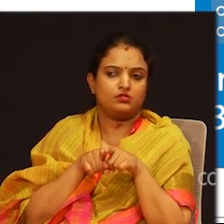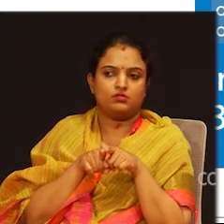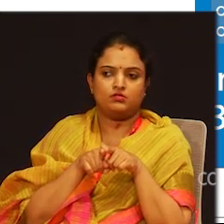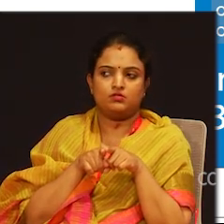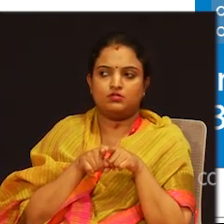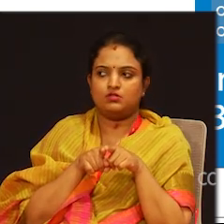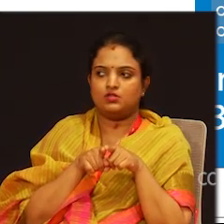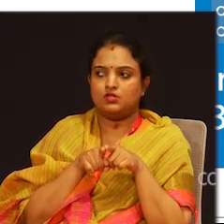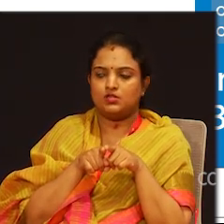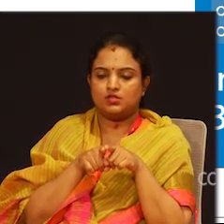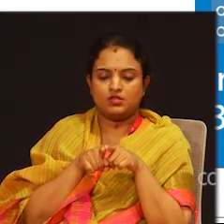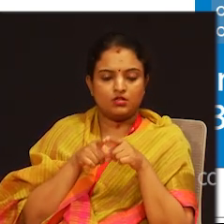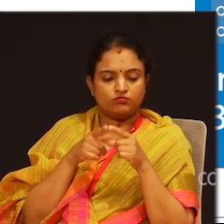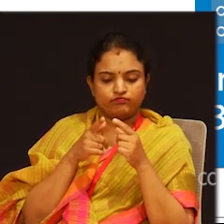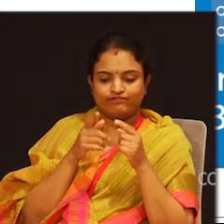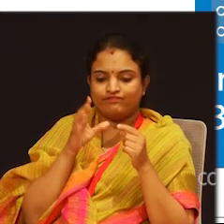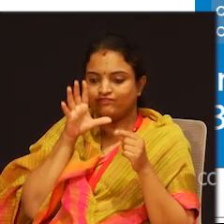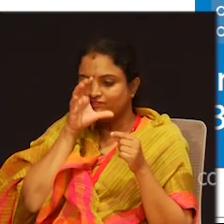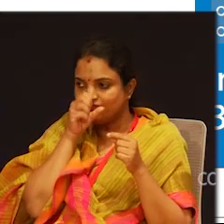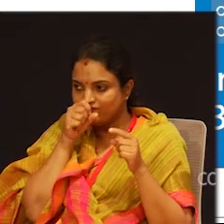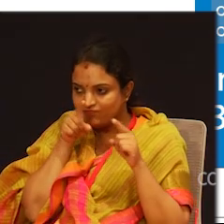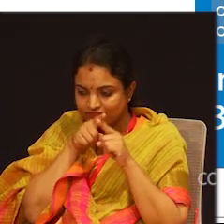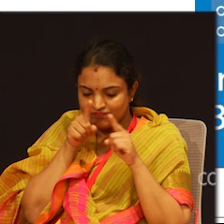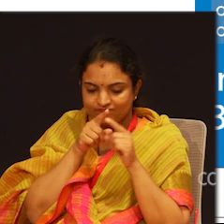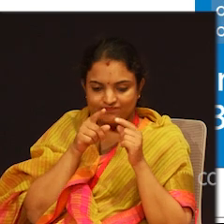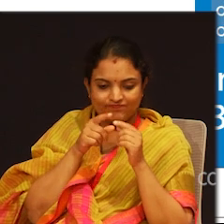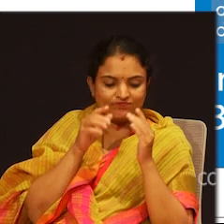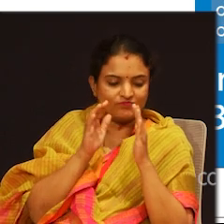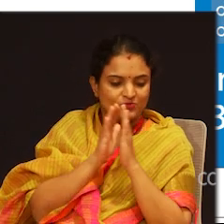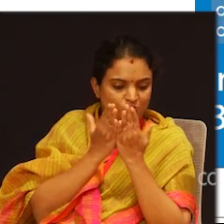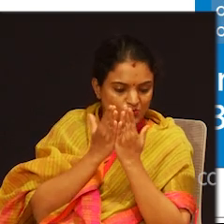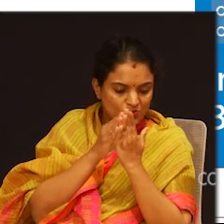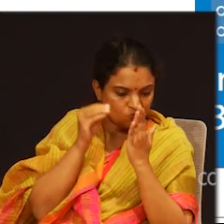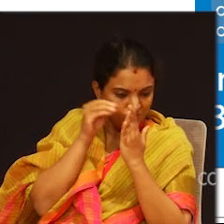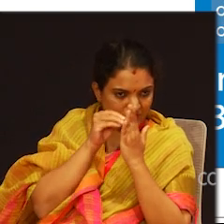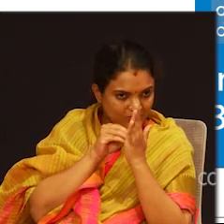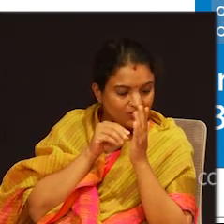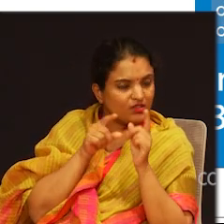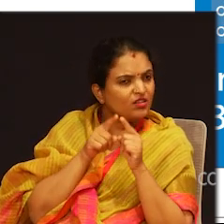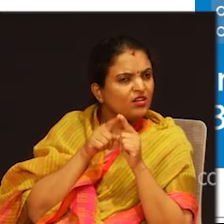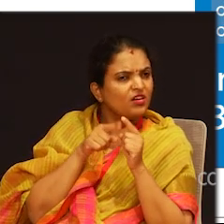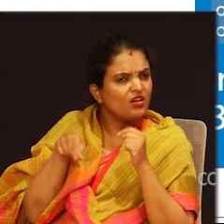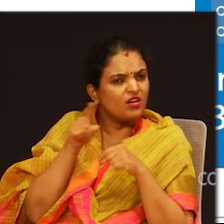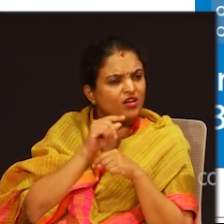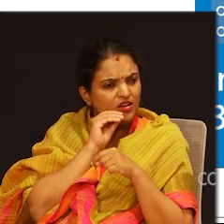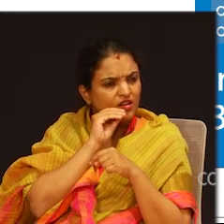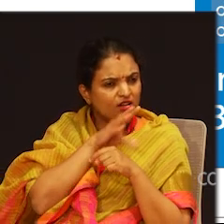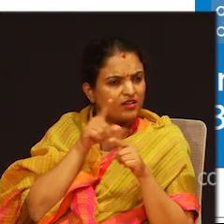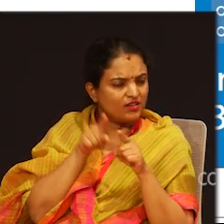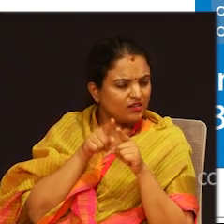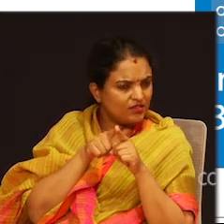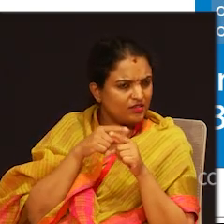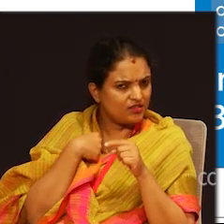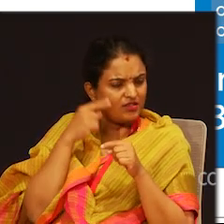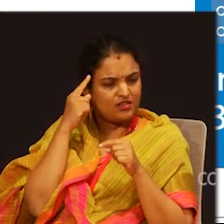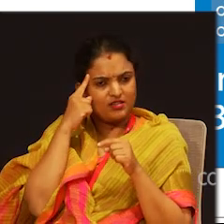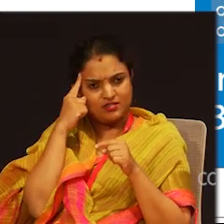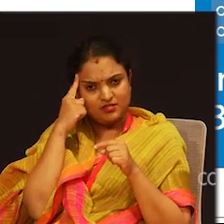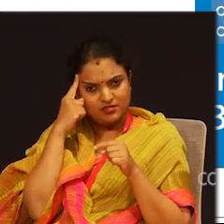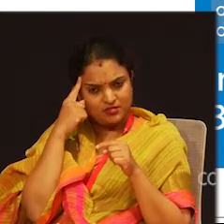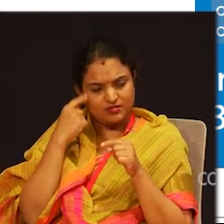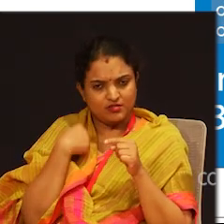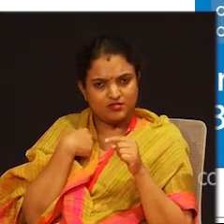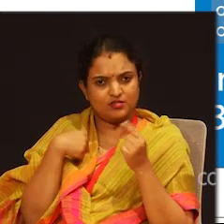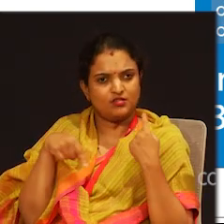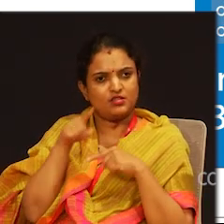secrets of homes also being revealed in their texts that they wrote. For example, they said, Mom and Dad are fighting, we are